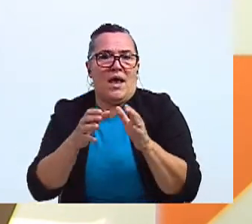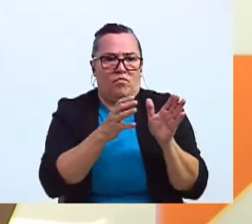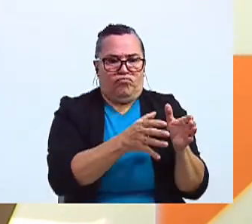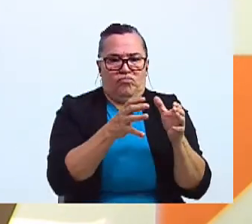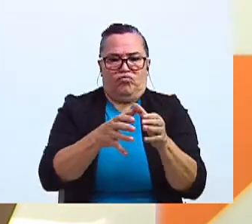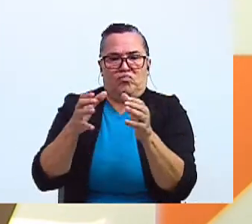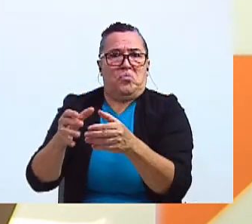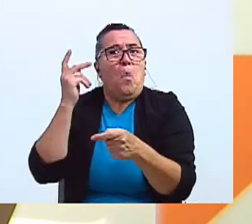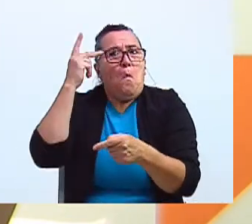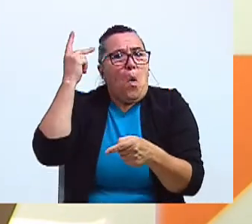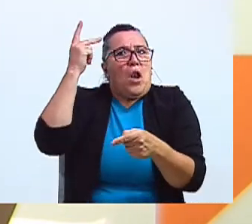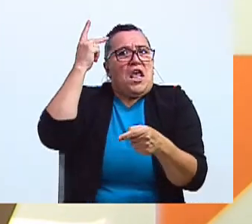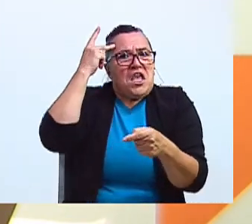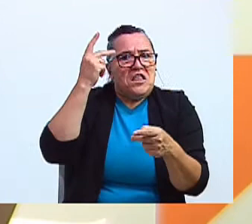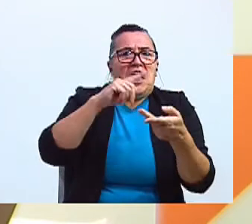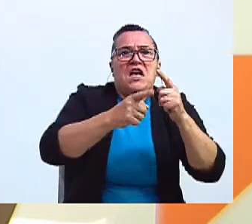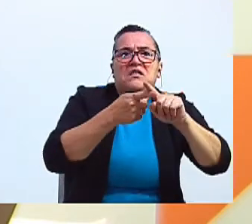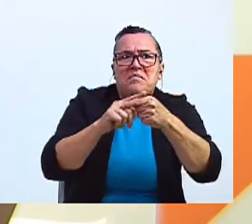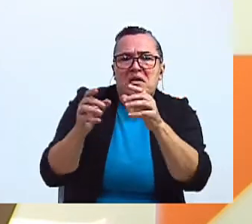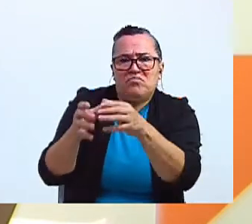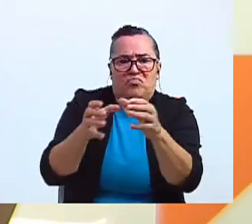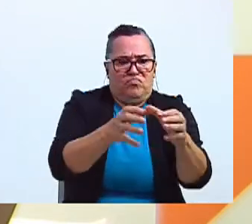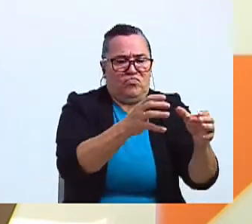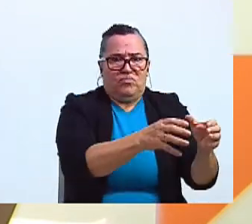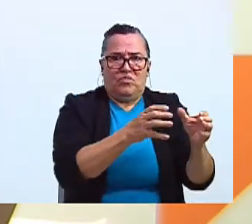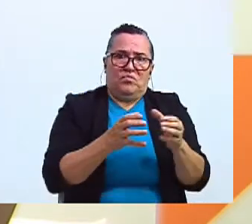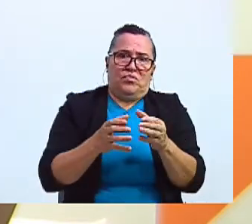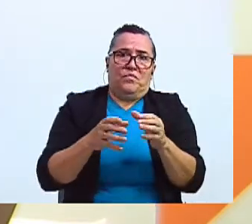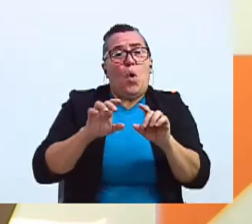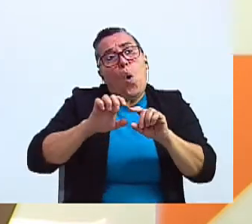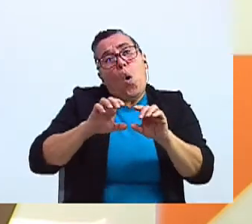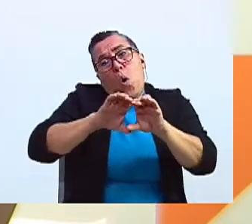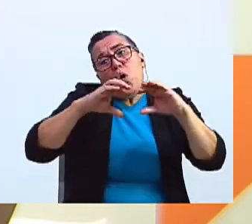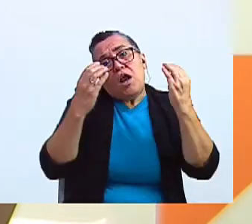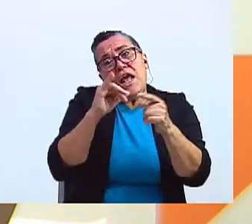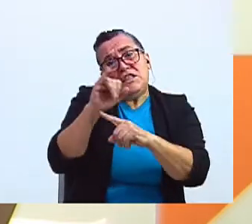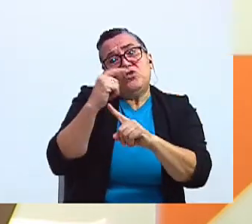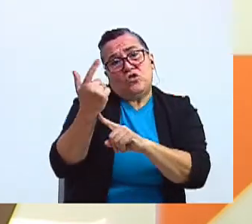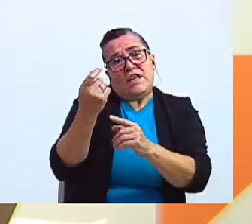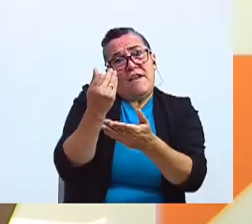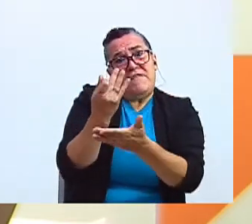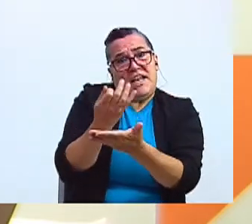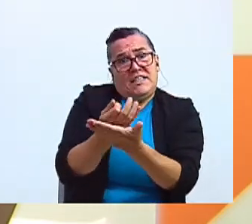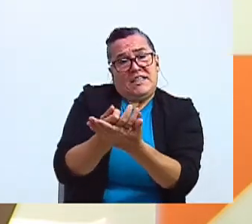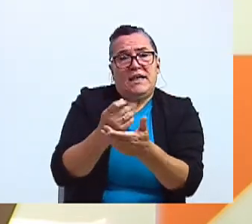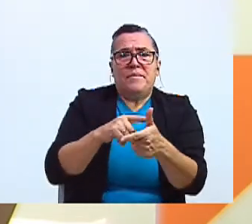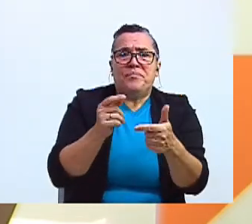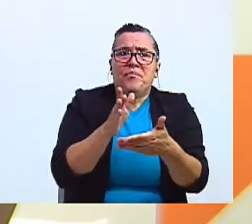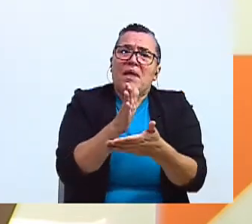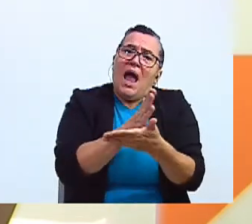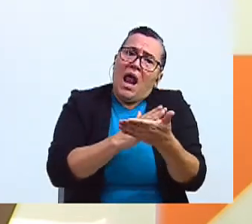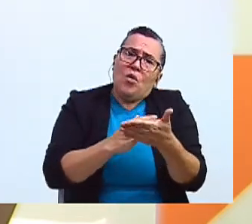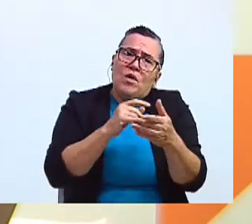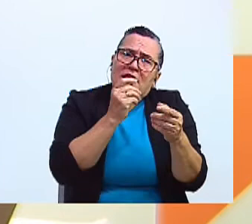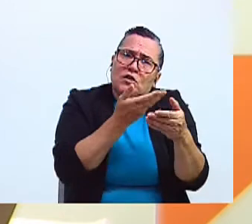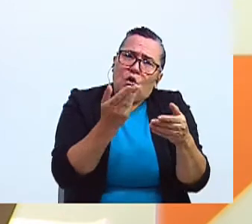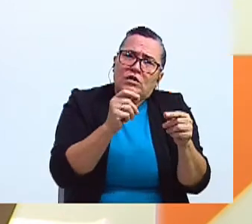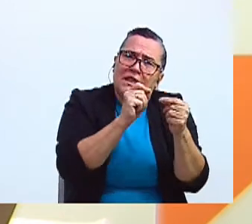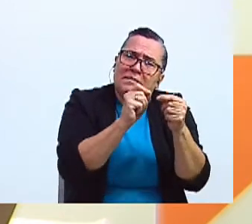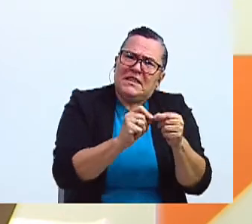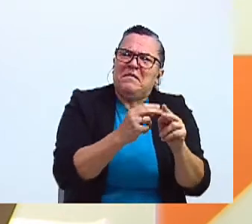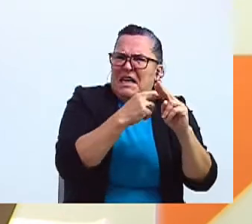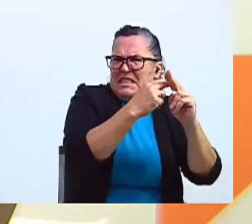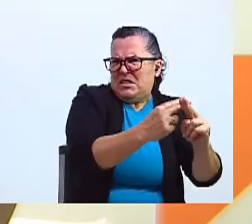politics, trends, or financial state. Sometimes they receive a specific name,